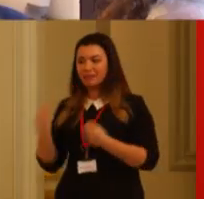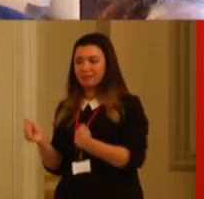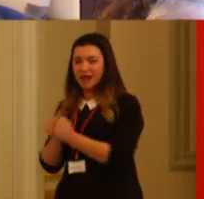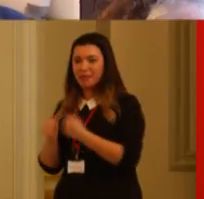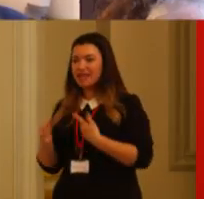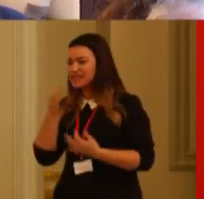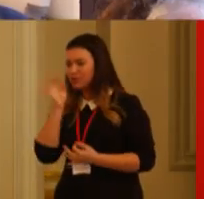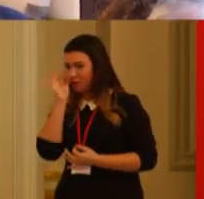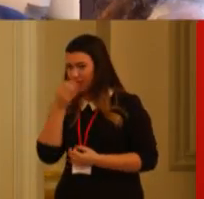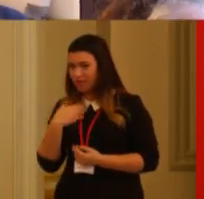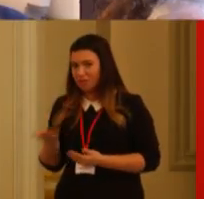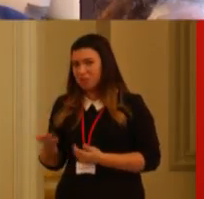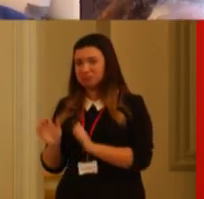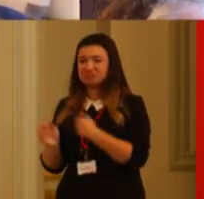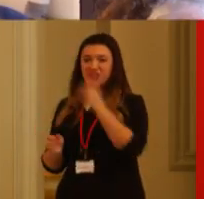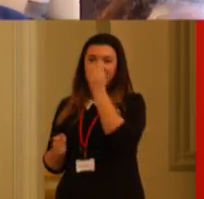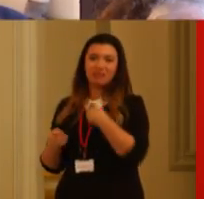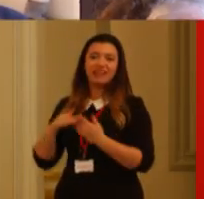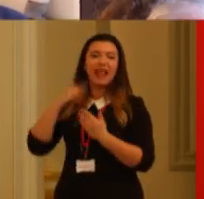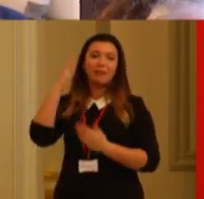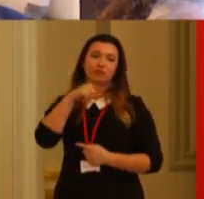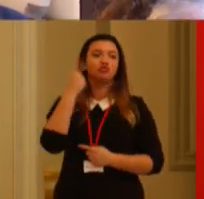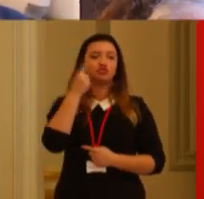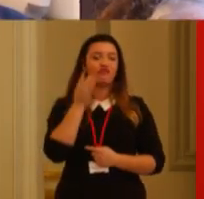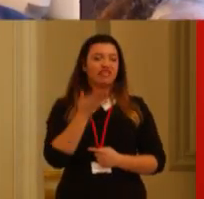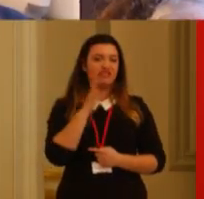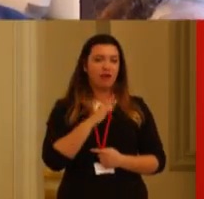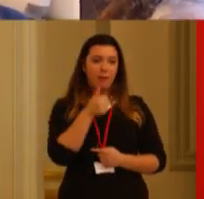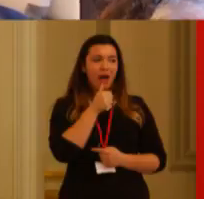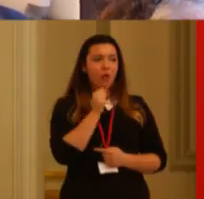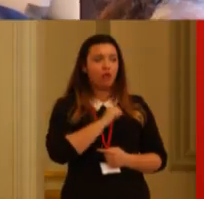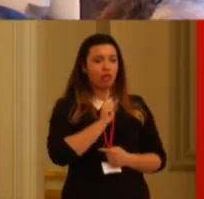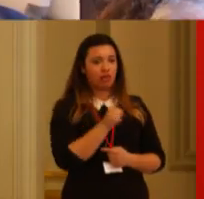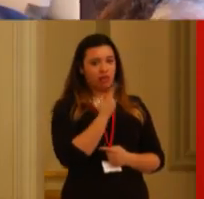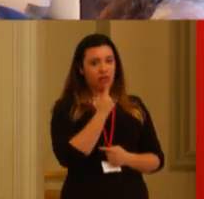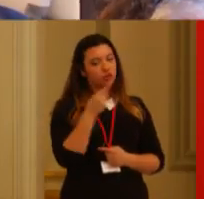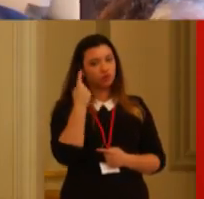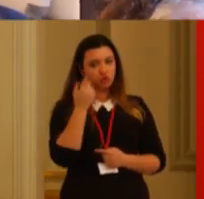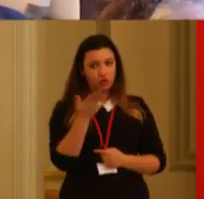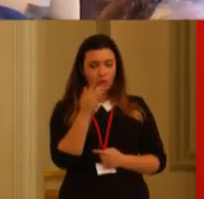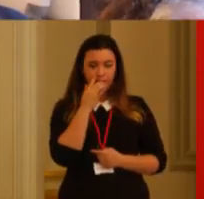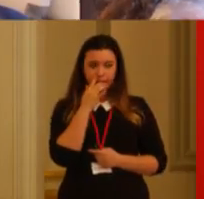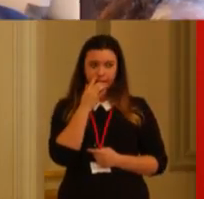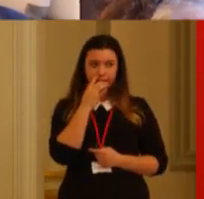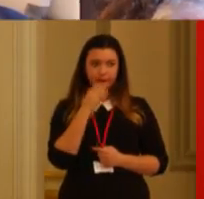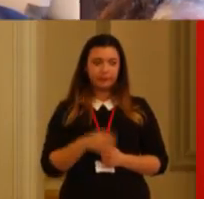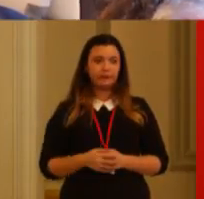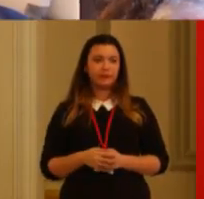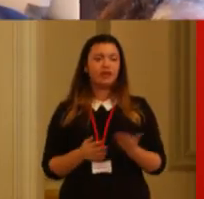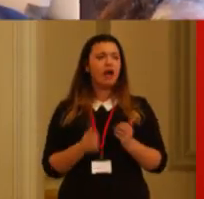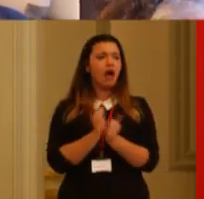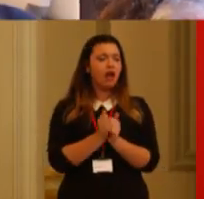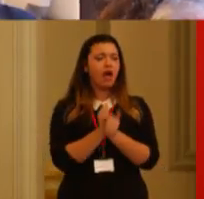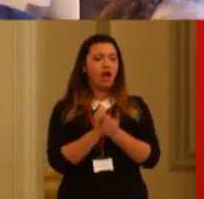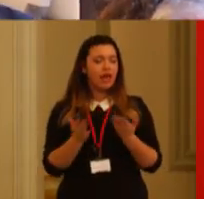also like maybe building a common future with another man. So it's like relocating